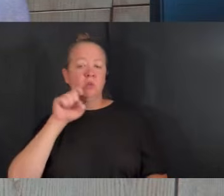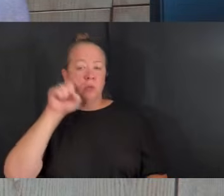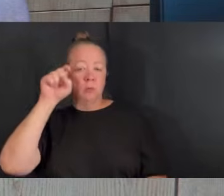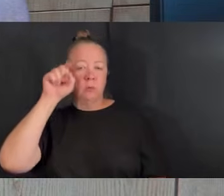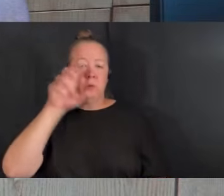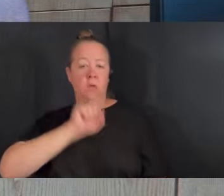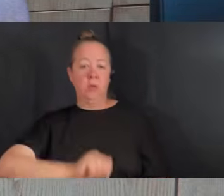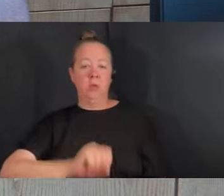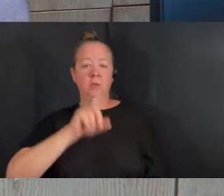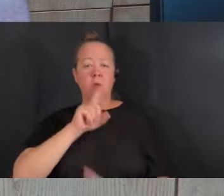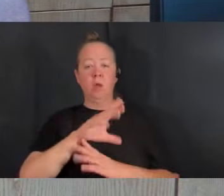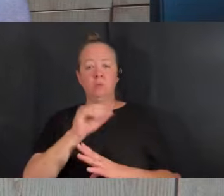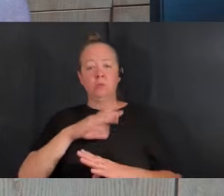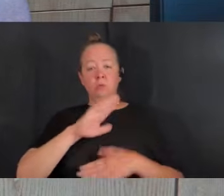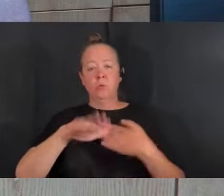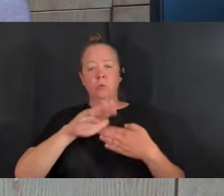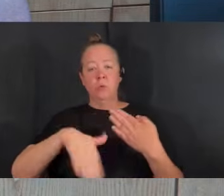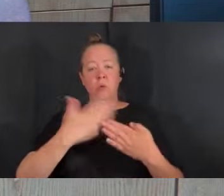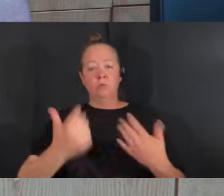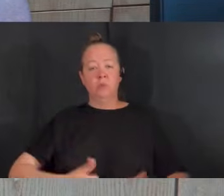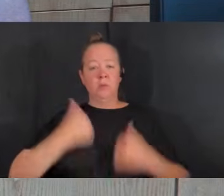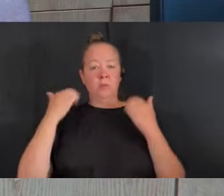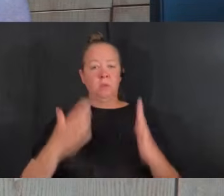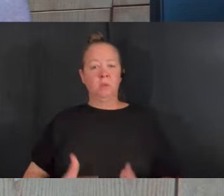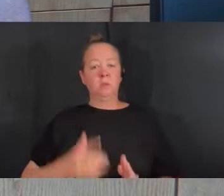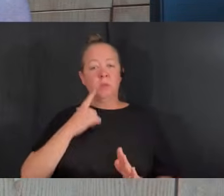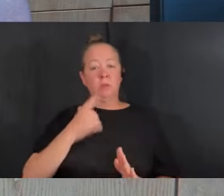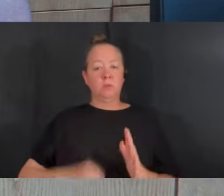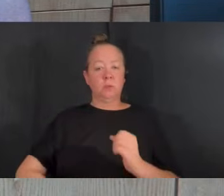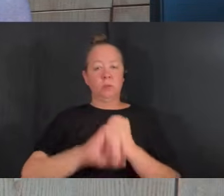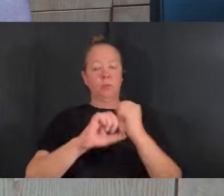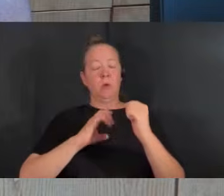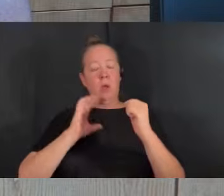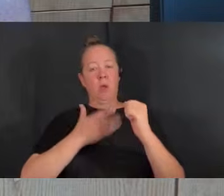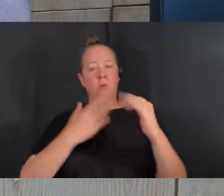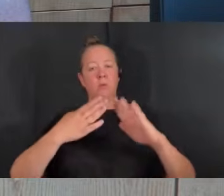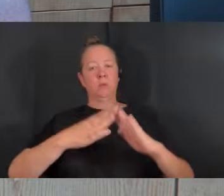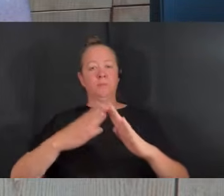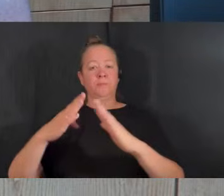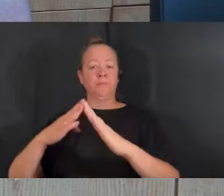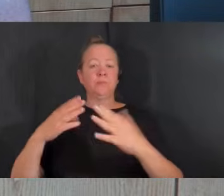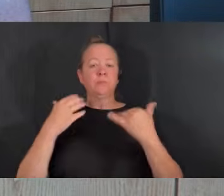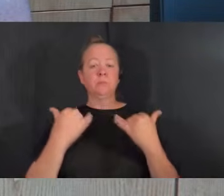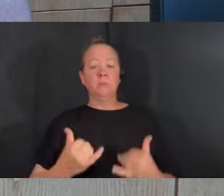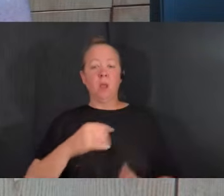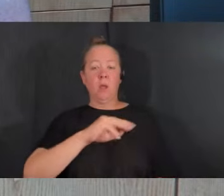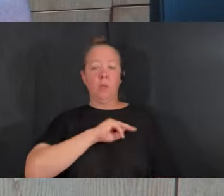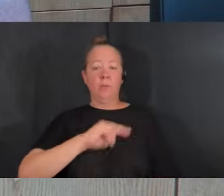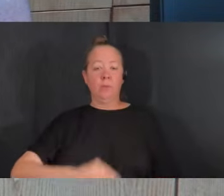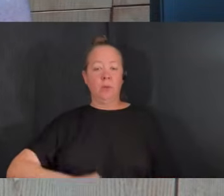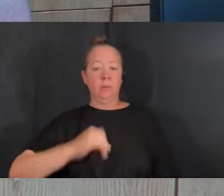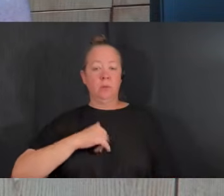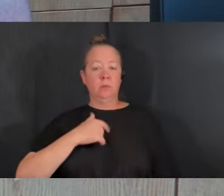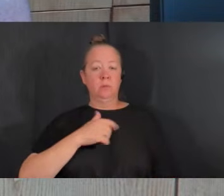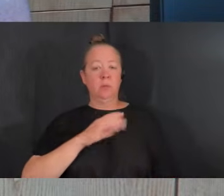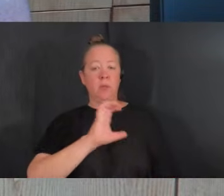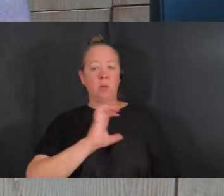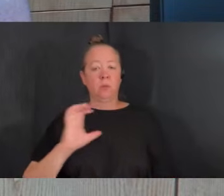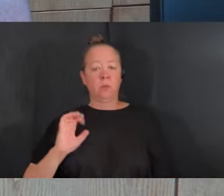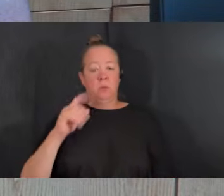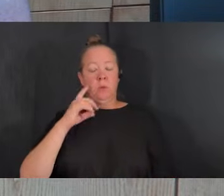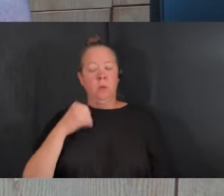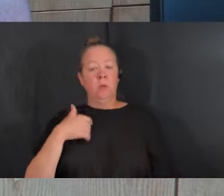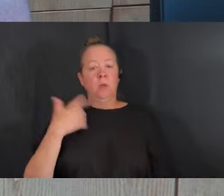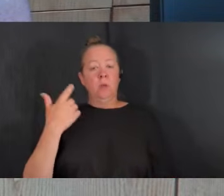contribute to the vibrant character of our town. Now, therefore, the Mayor and Council of Cheverly hereby proclaim and recognize June